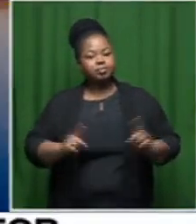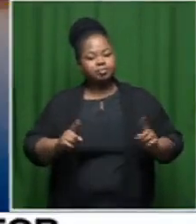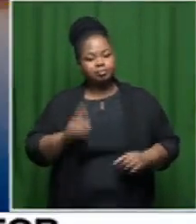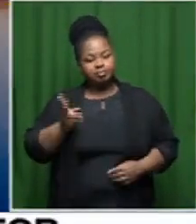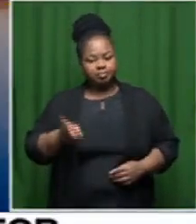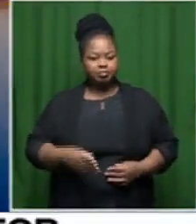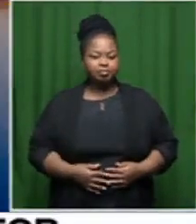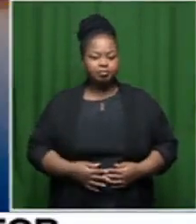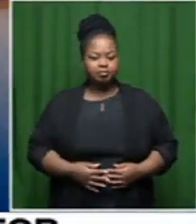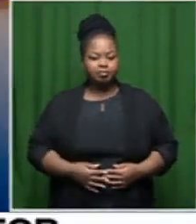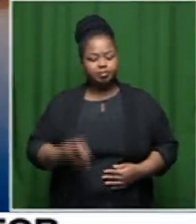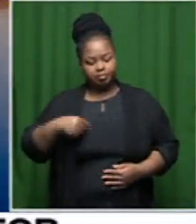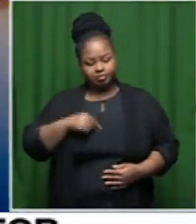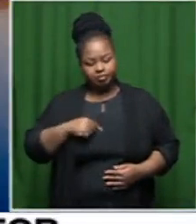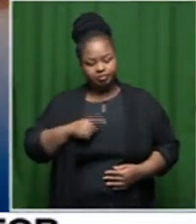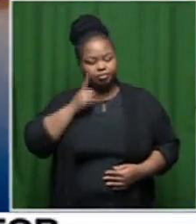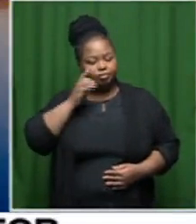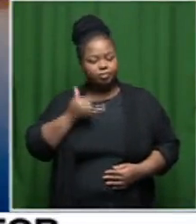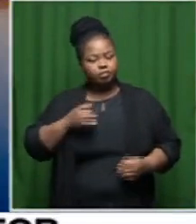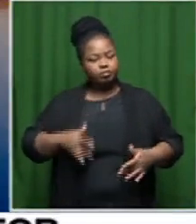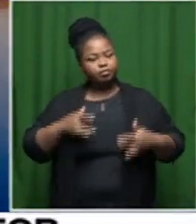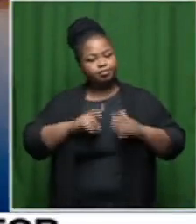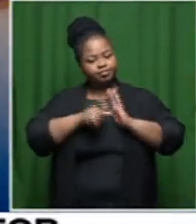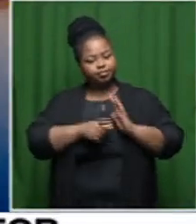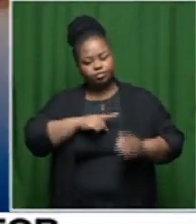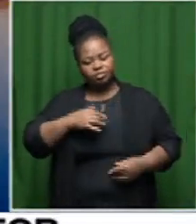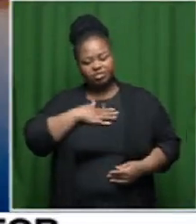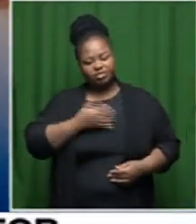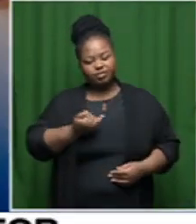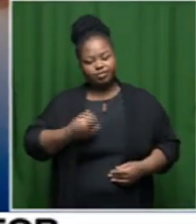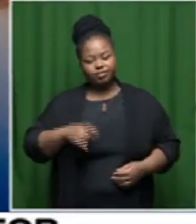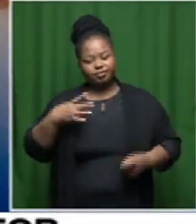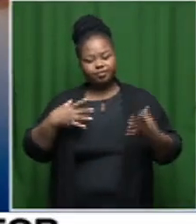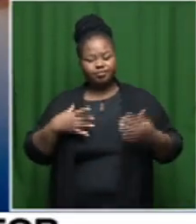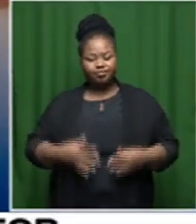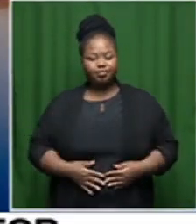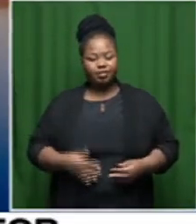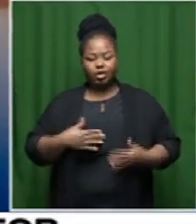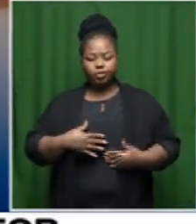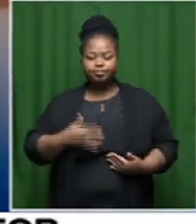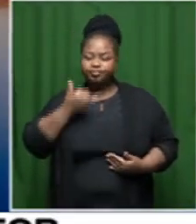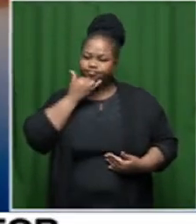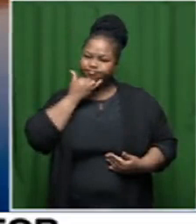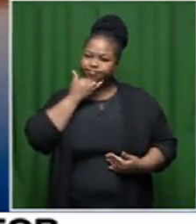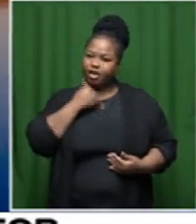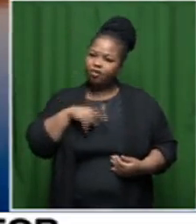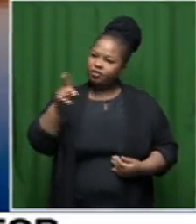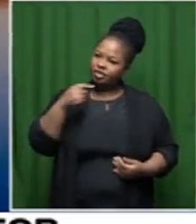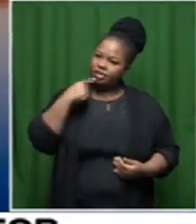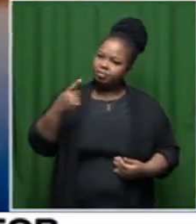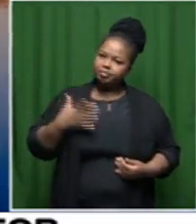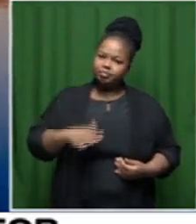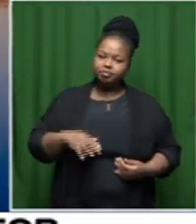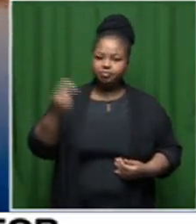need to consider their lifestyle. I feel like sometimes artists are too hesitant or trigger happy when a client comes and say they want their